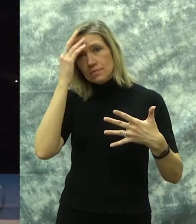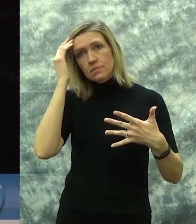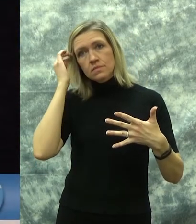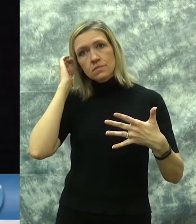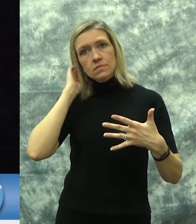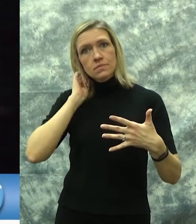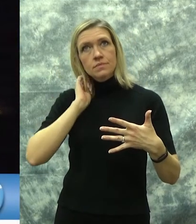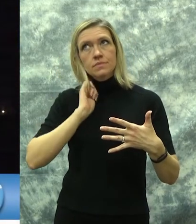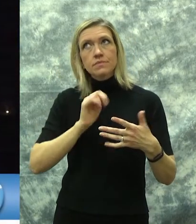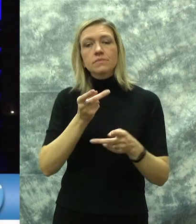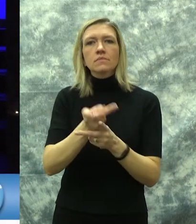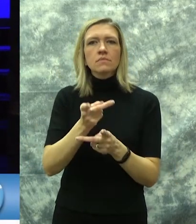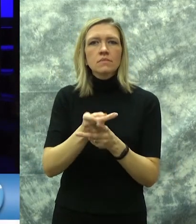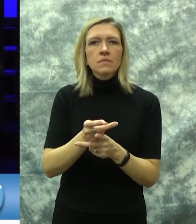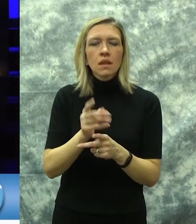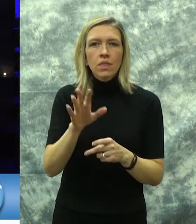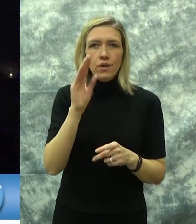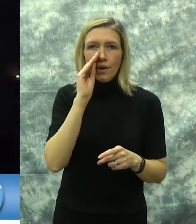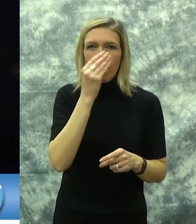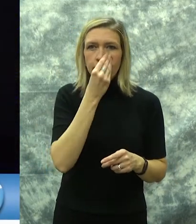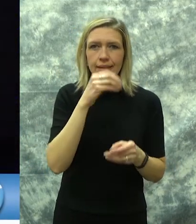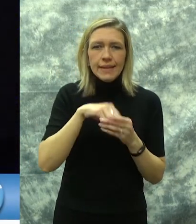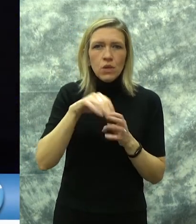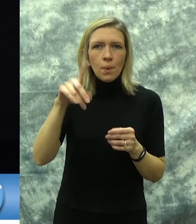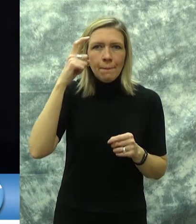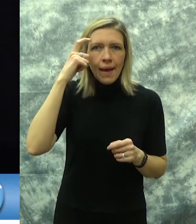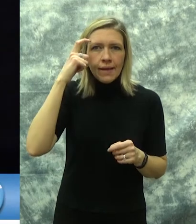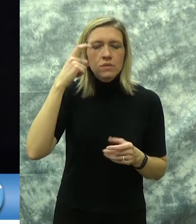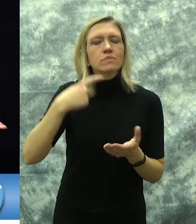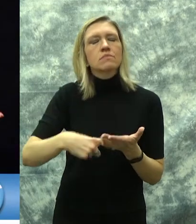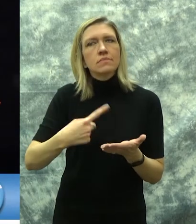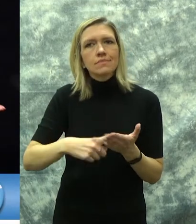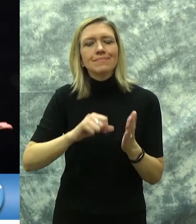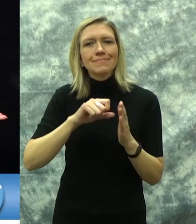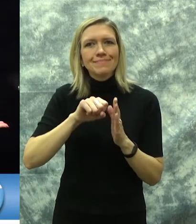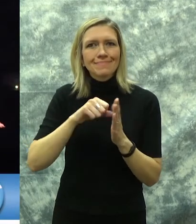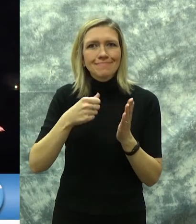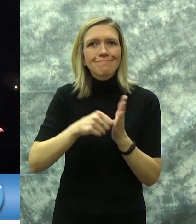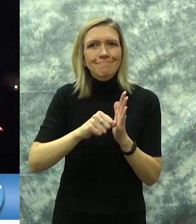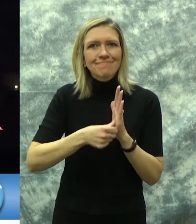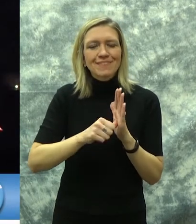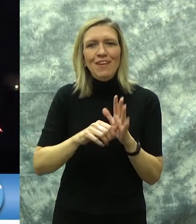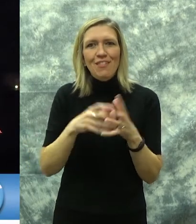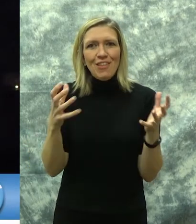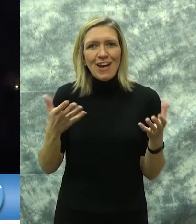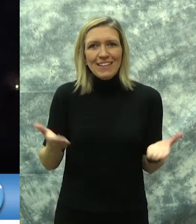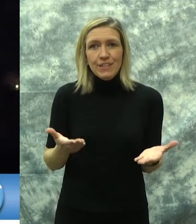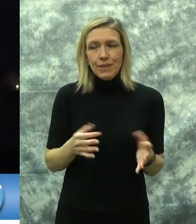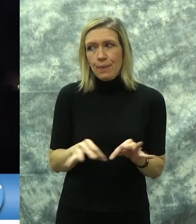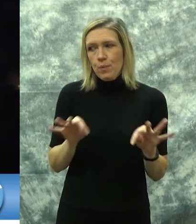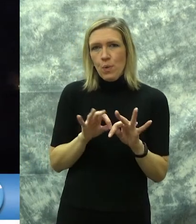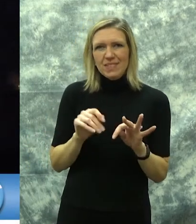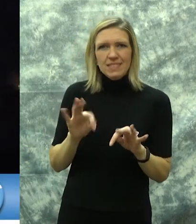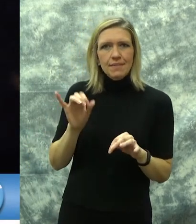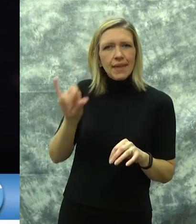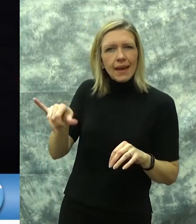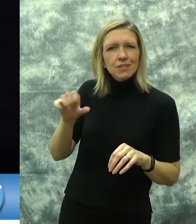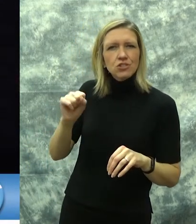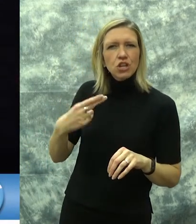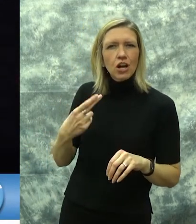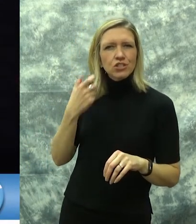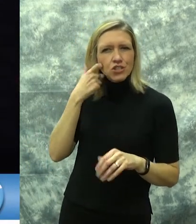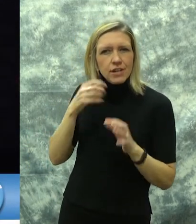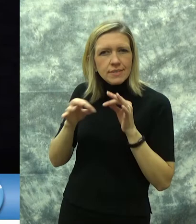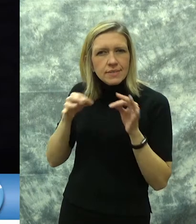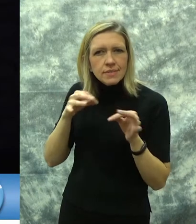mind, which we talk and teach about a lot here. The importance of exactly what Josh just demonstrated. Walking towards